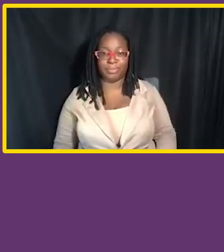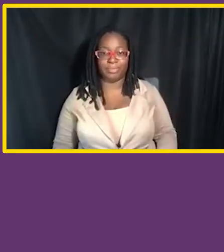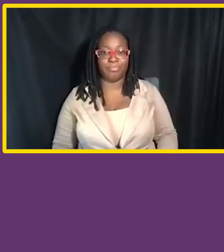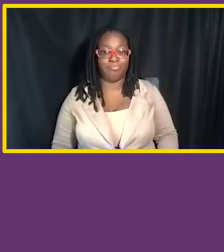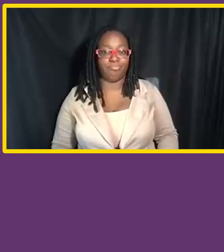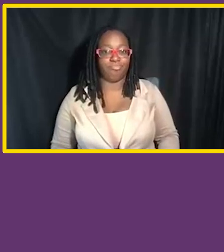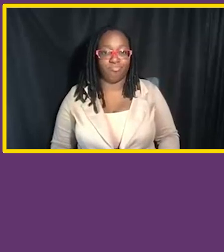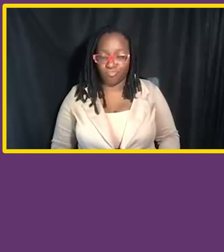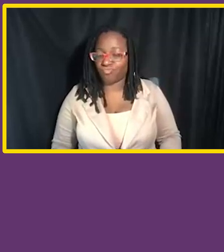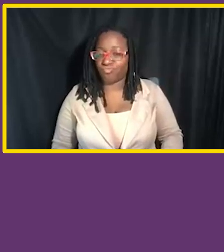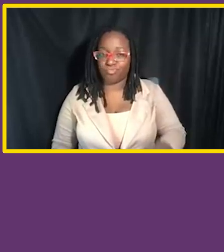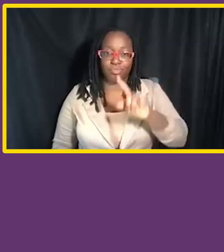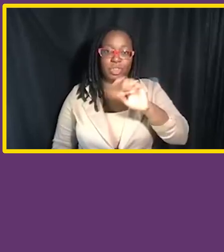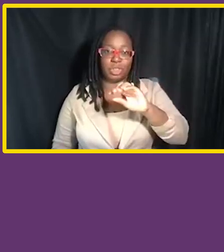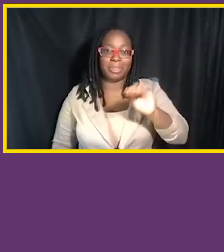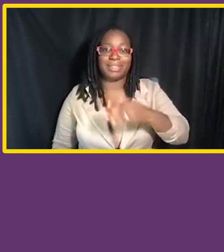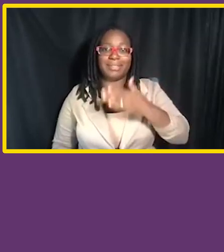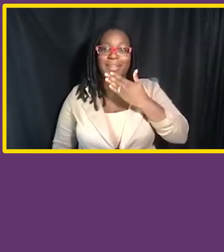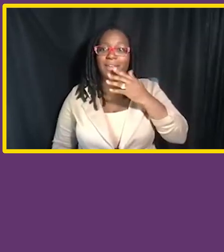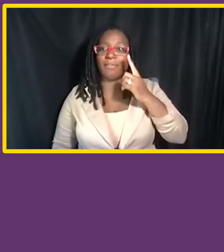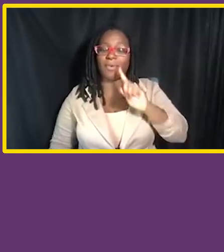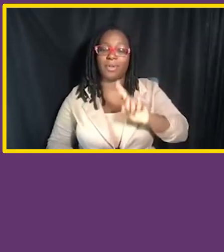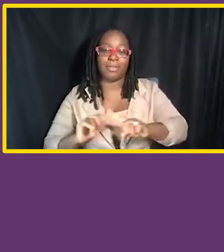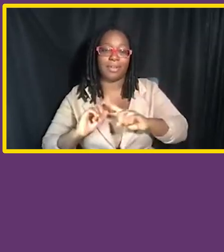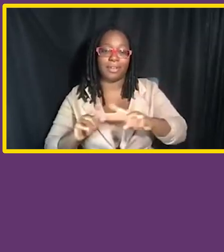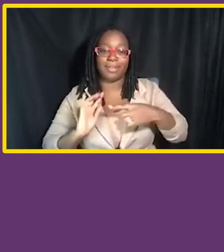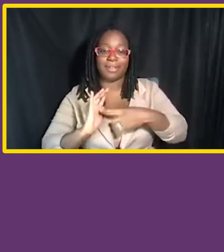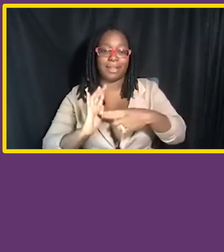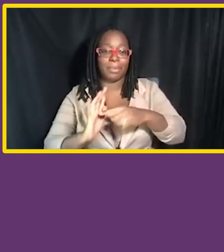100%. Thank you for the various examples. I appreciate it.